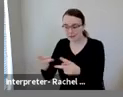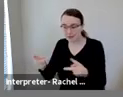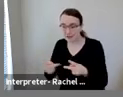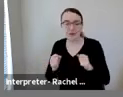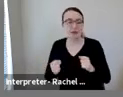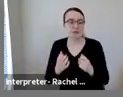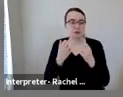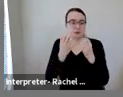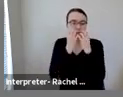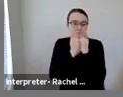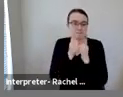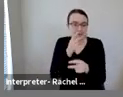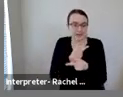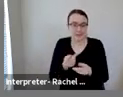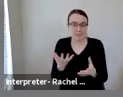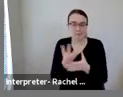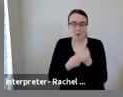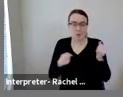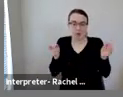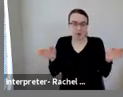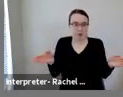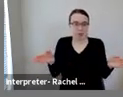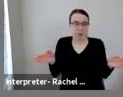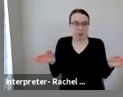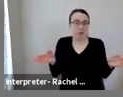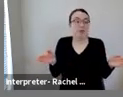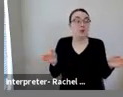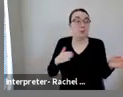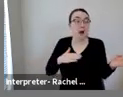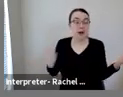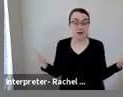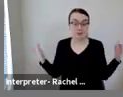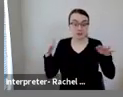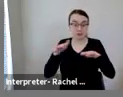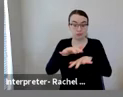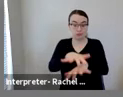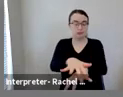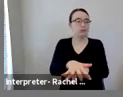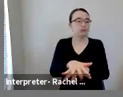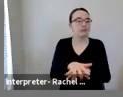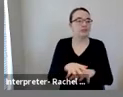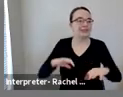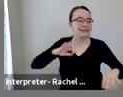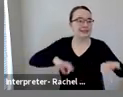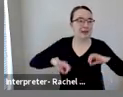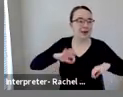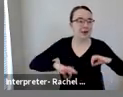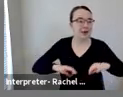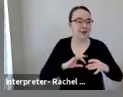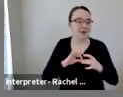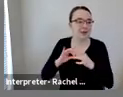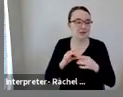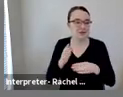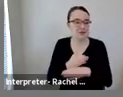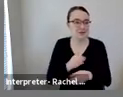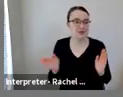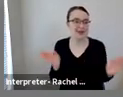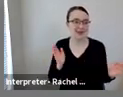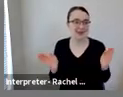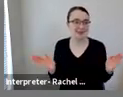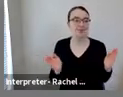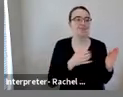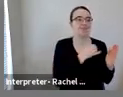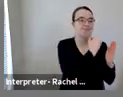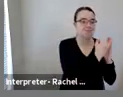both evolved together. And that's kind of what brought me to this symbiotic relationship. And it was a